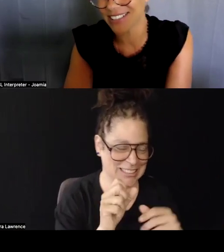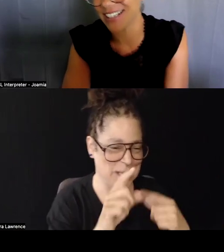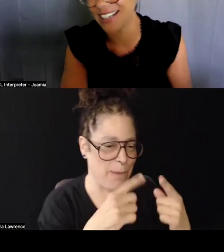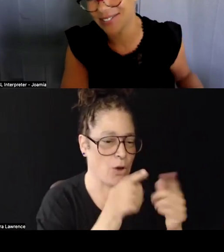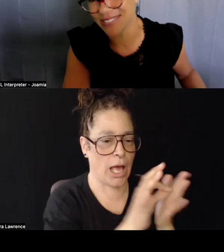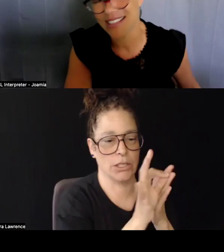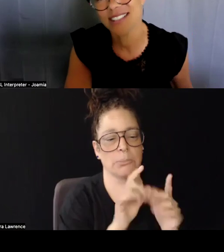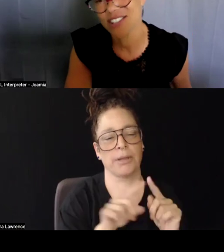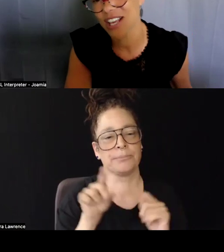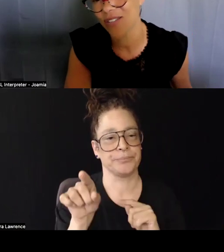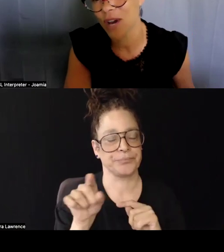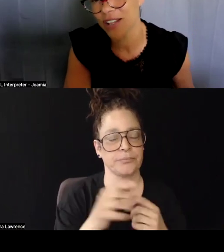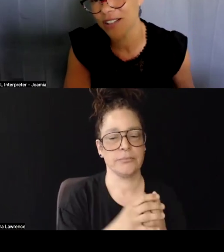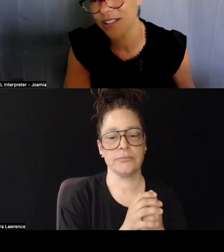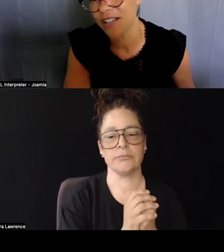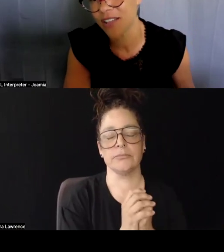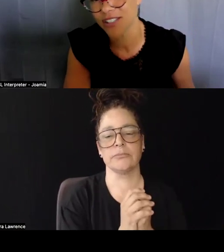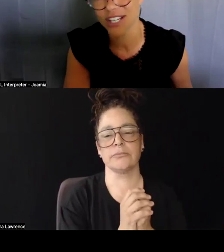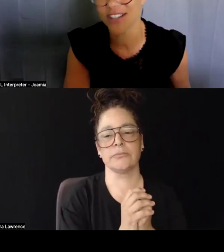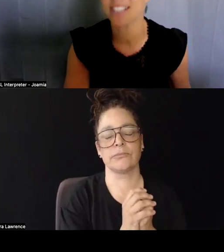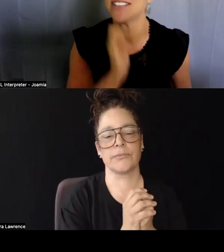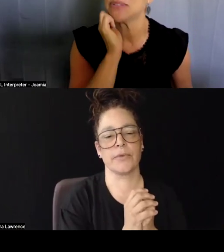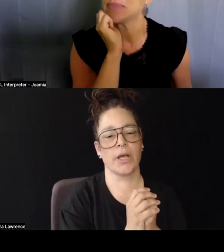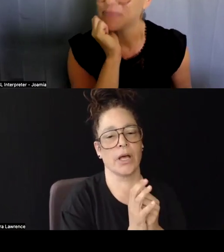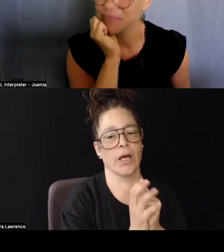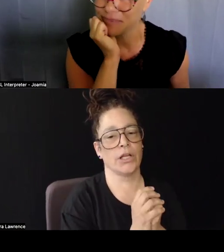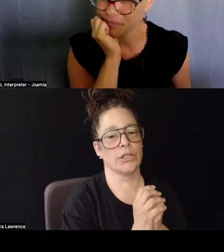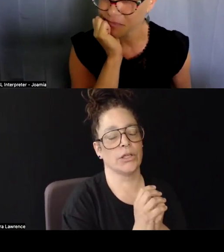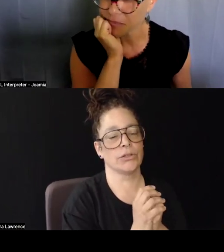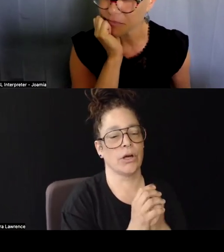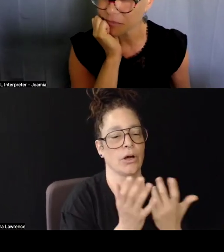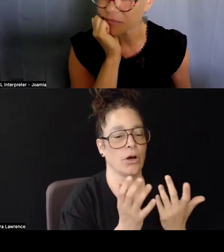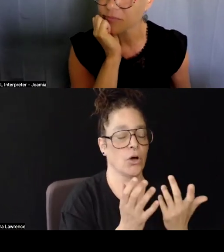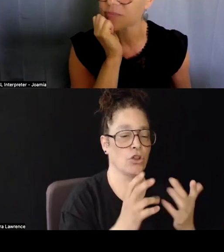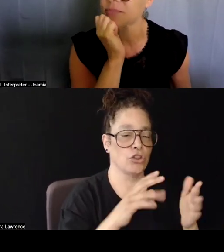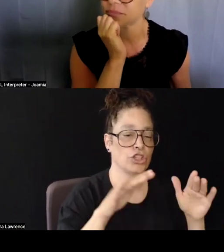have another, there's a one in another series.